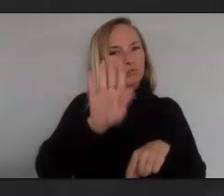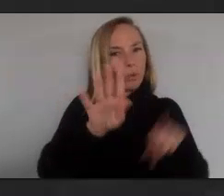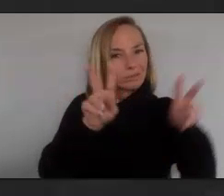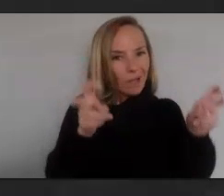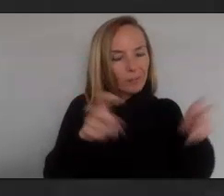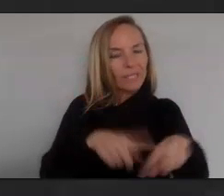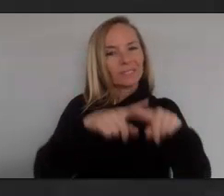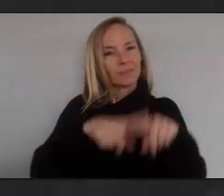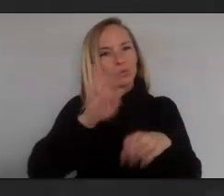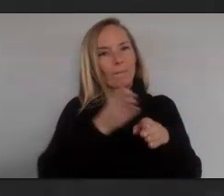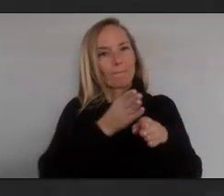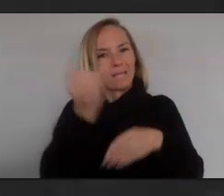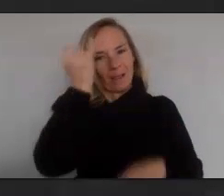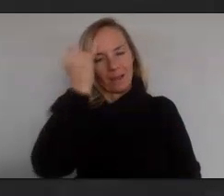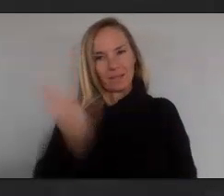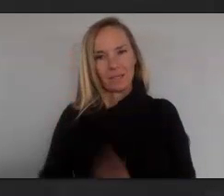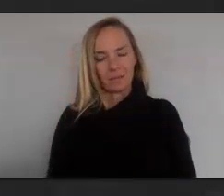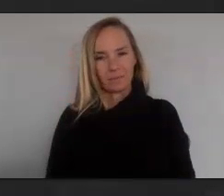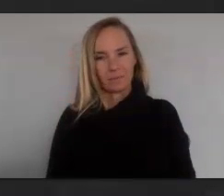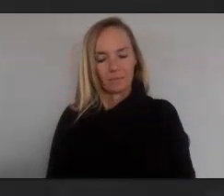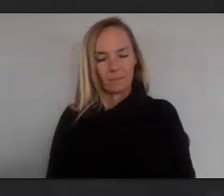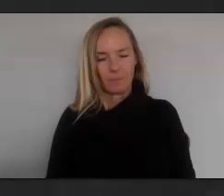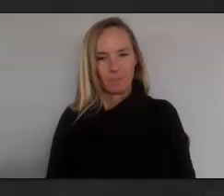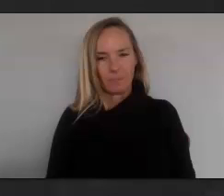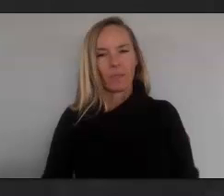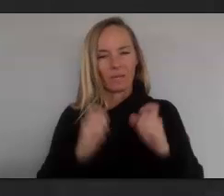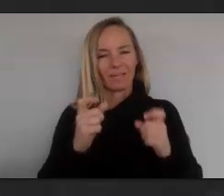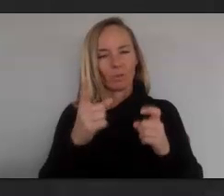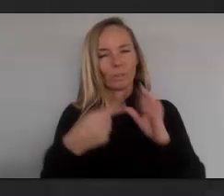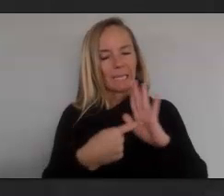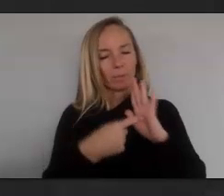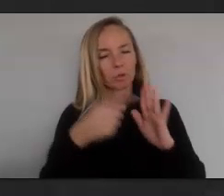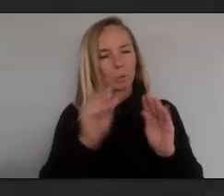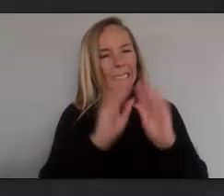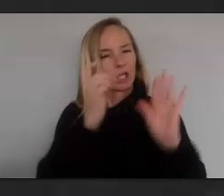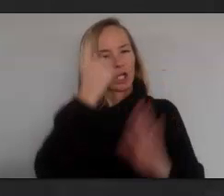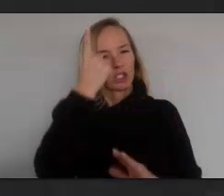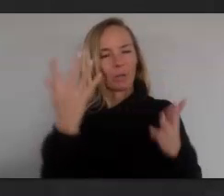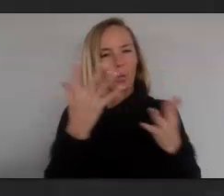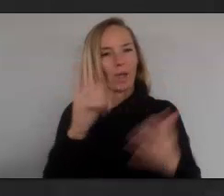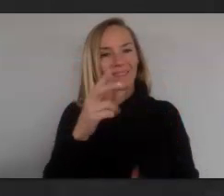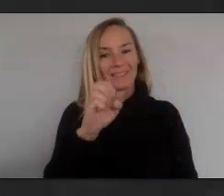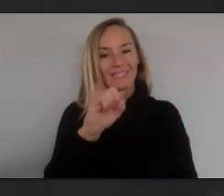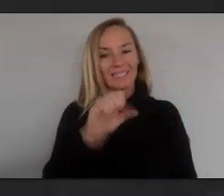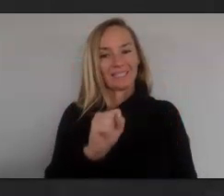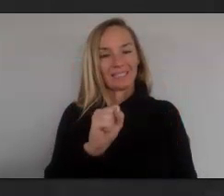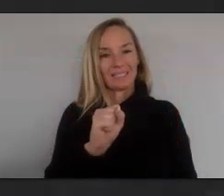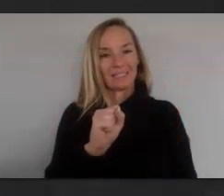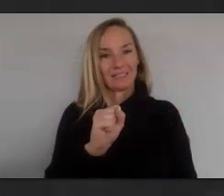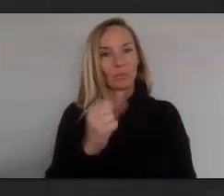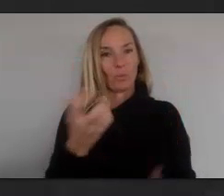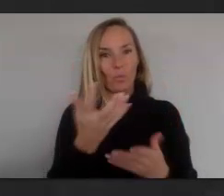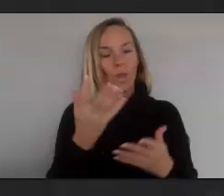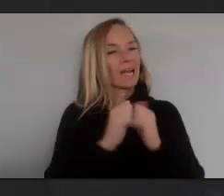main idea. I'm going to give you several examples in just a moment so that you clearly understand what a thesis statement is and how to write